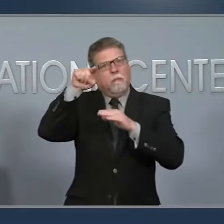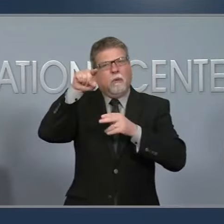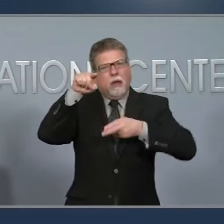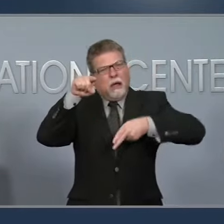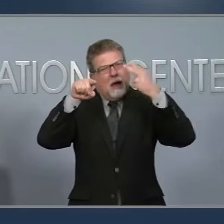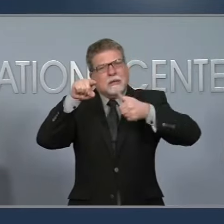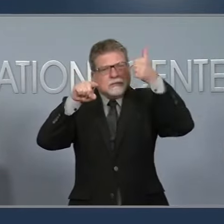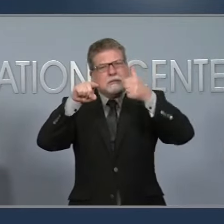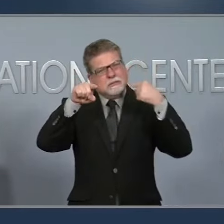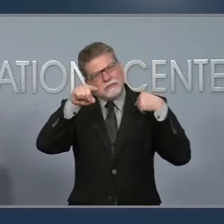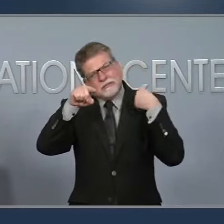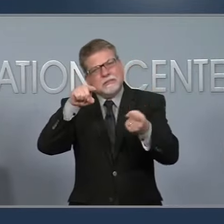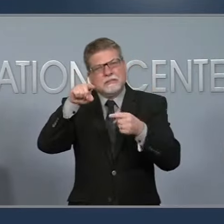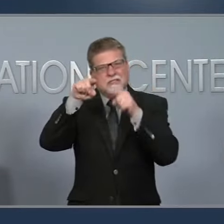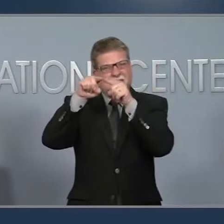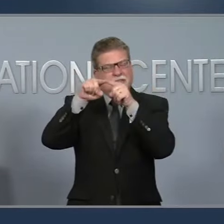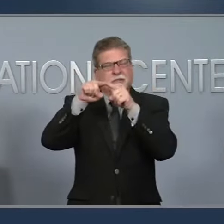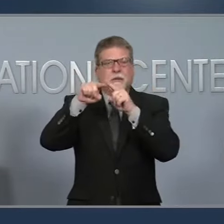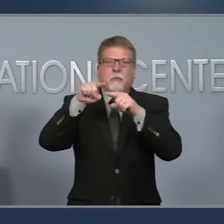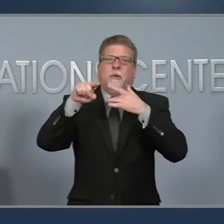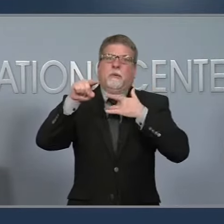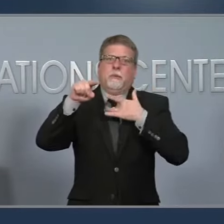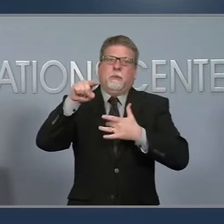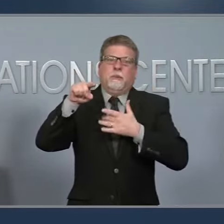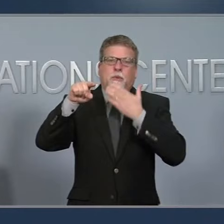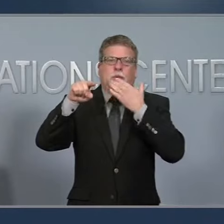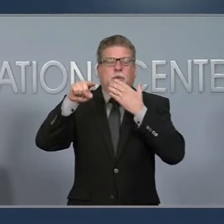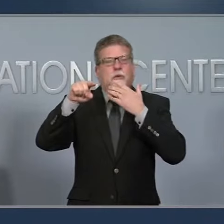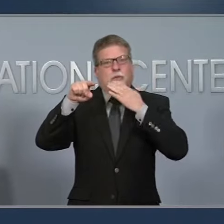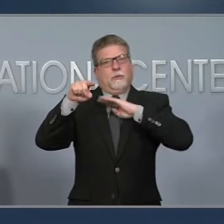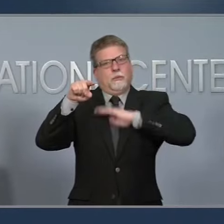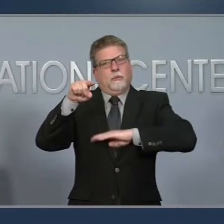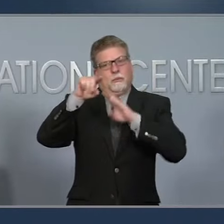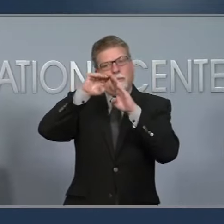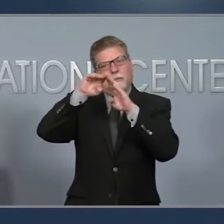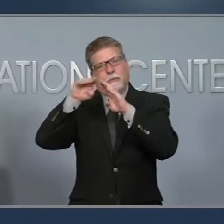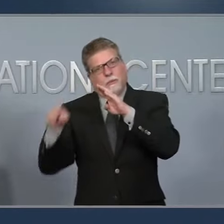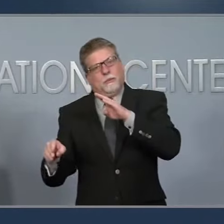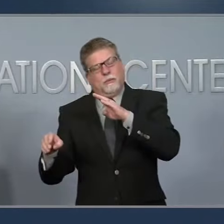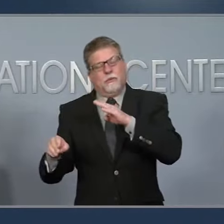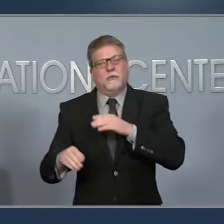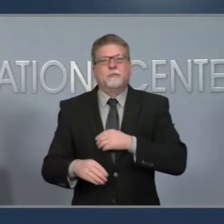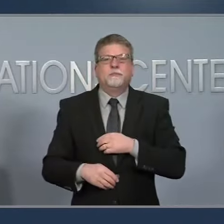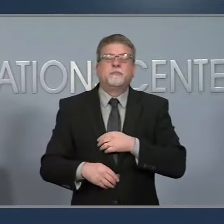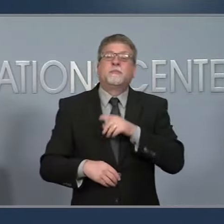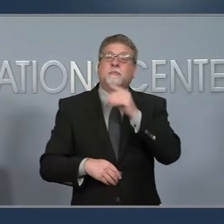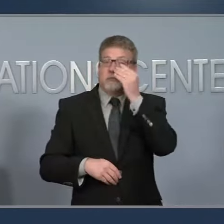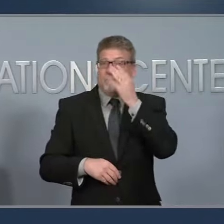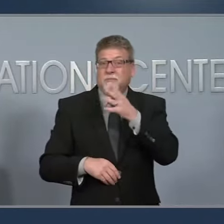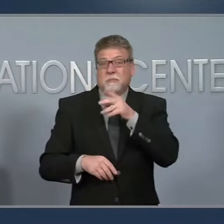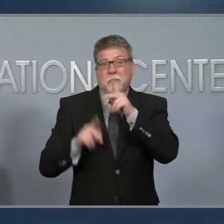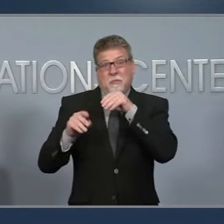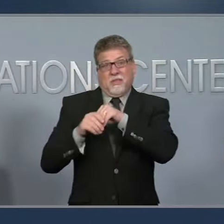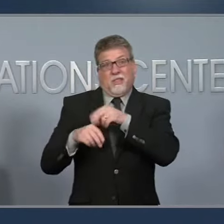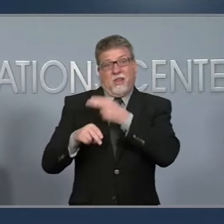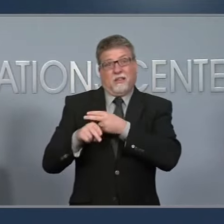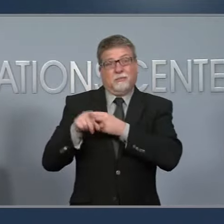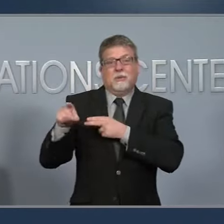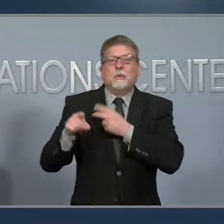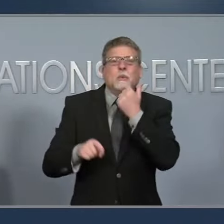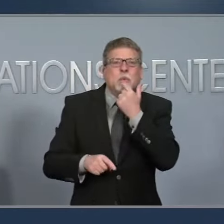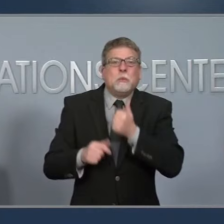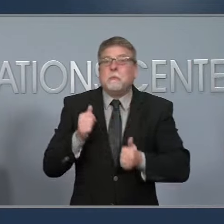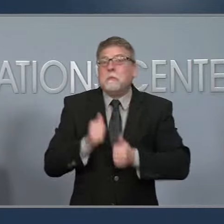coming down again. Most of those hospitalized and those in the intensive care unit continue to be people